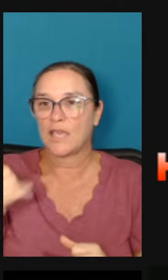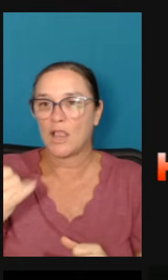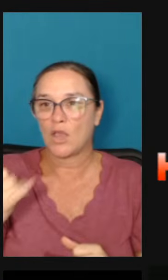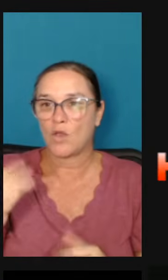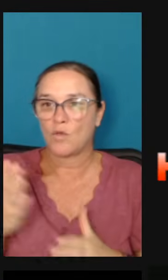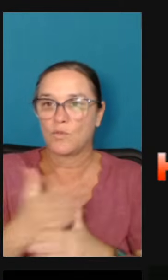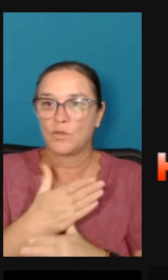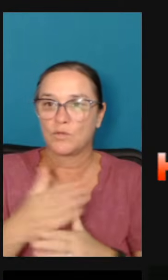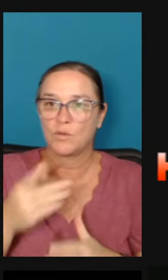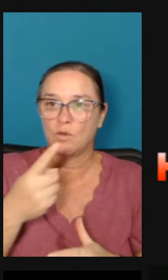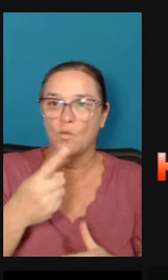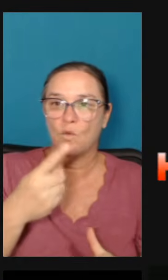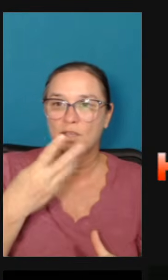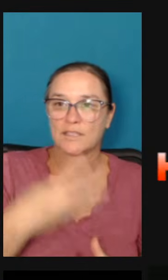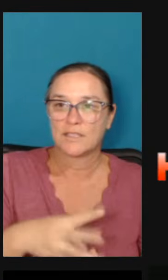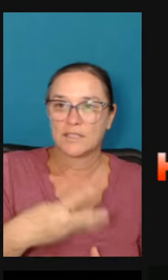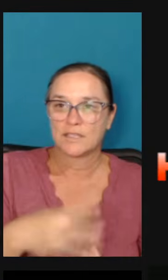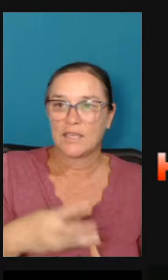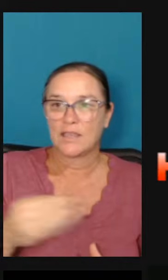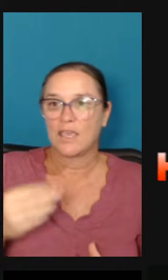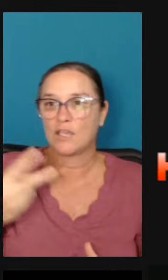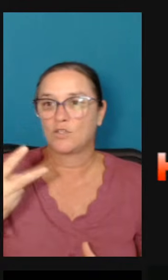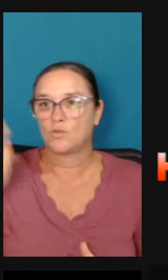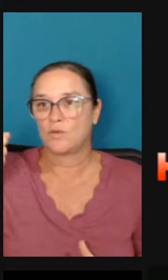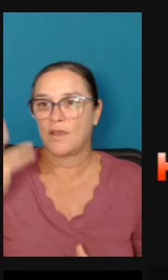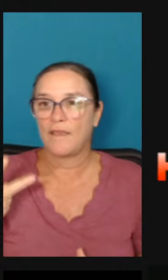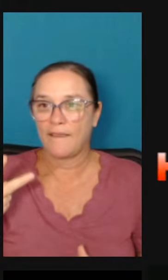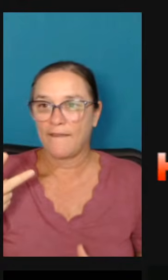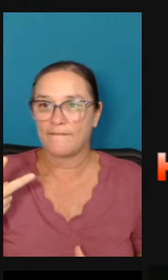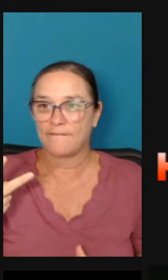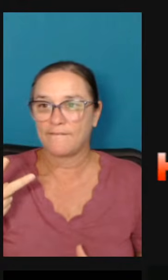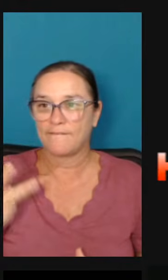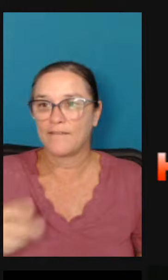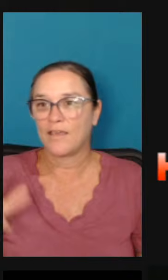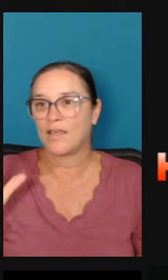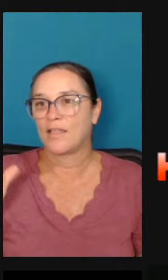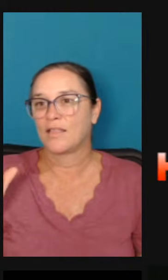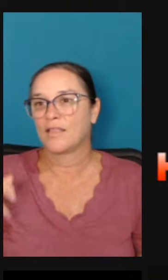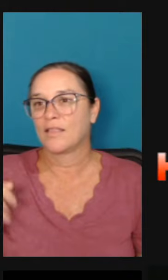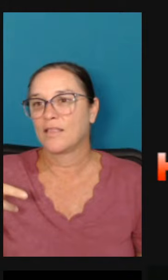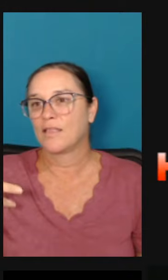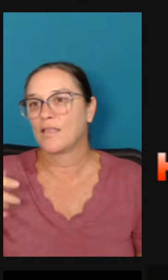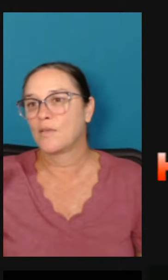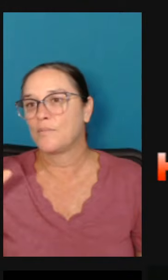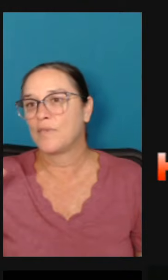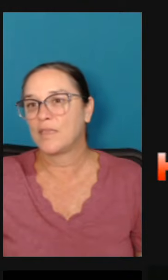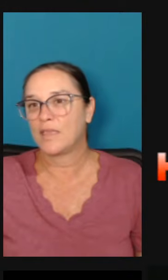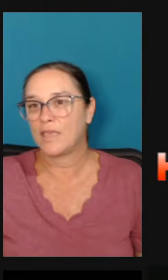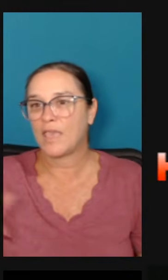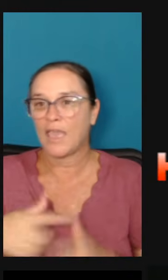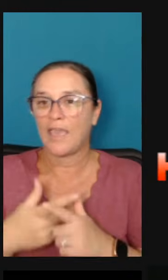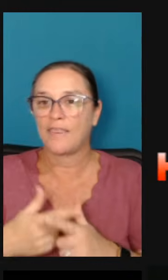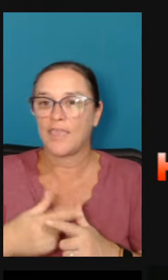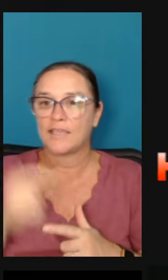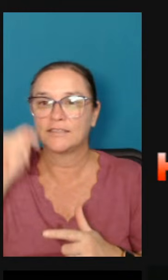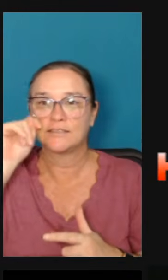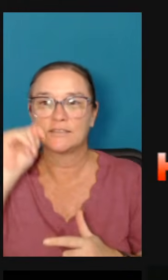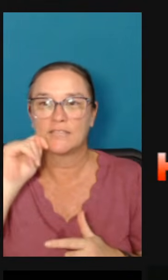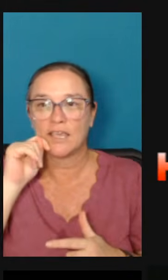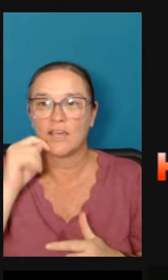between 1/16 and 2.5 lapilli, and in this more tan color, smaller